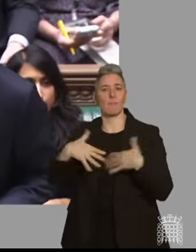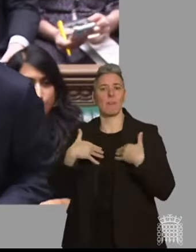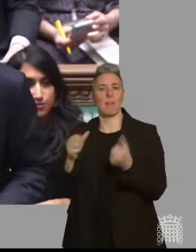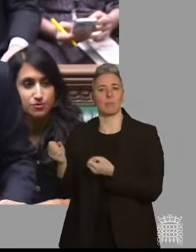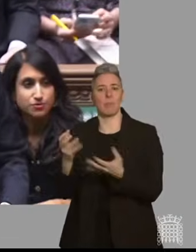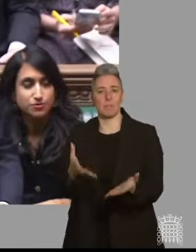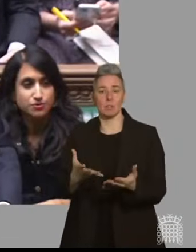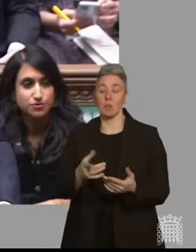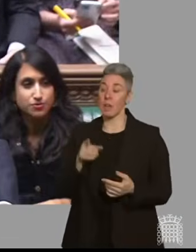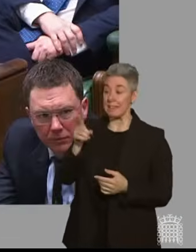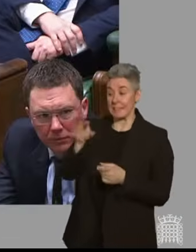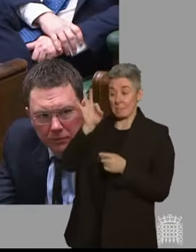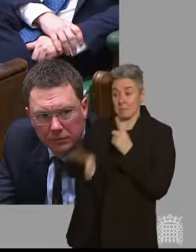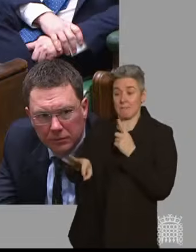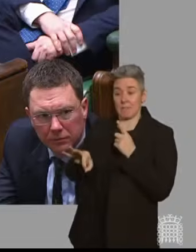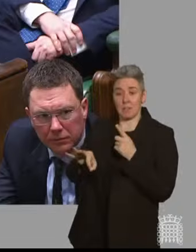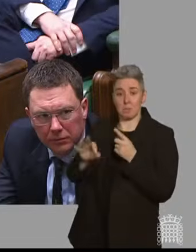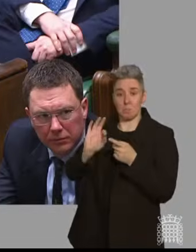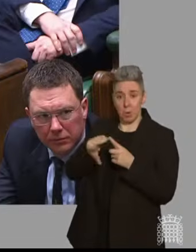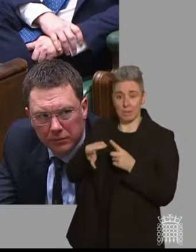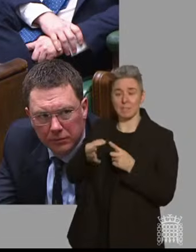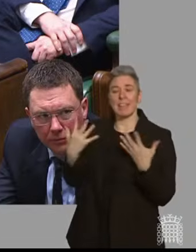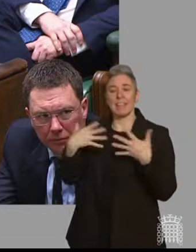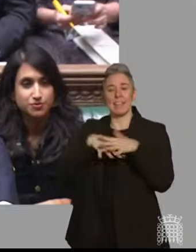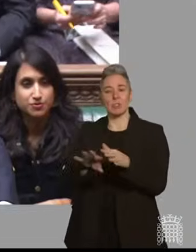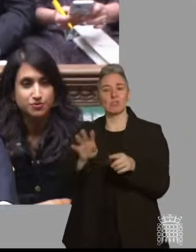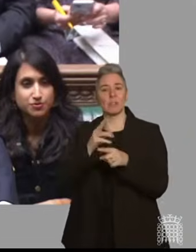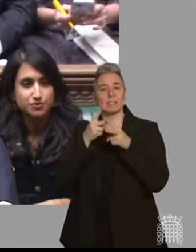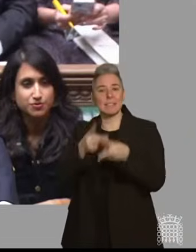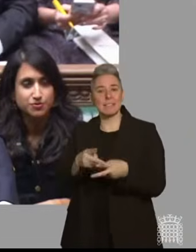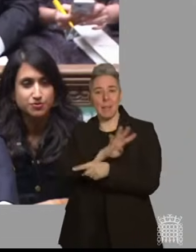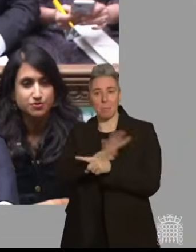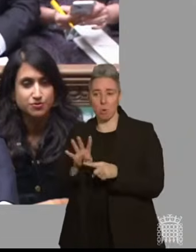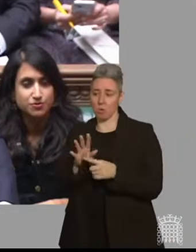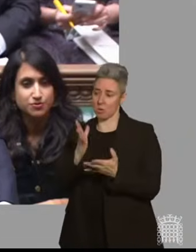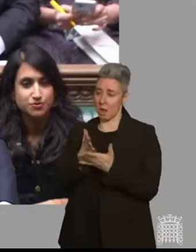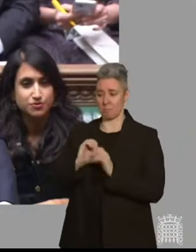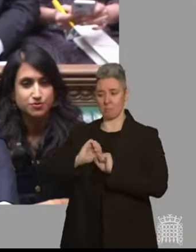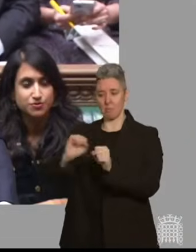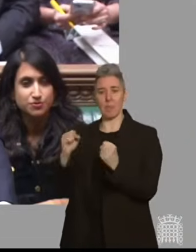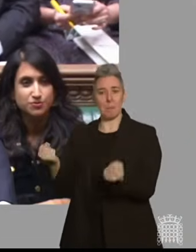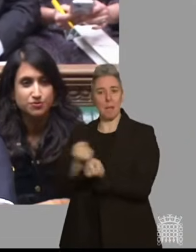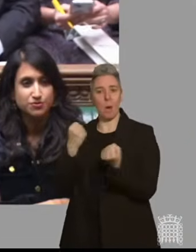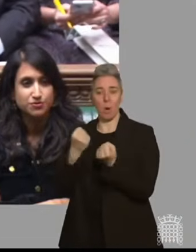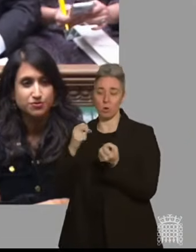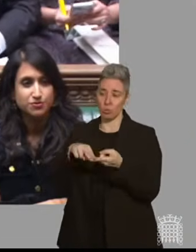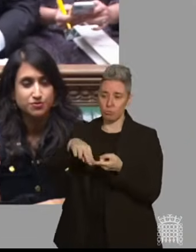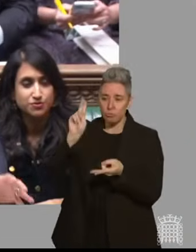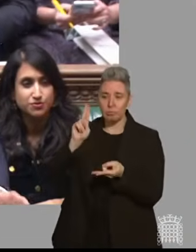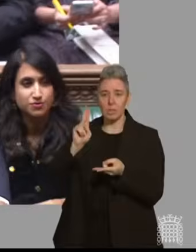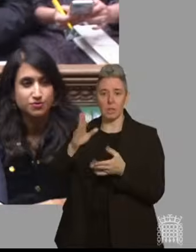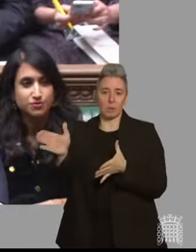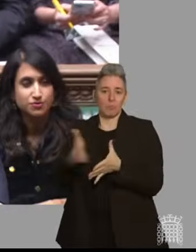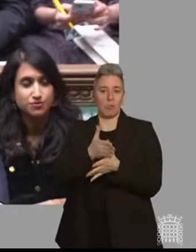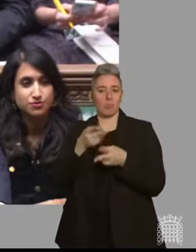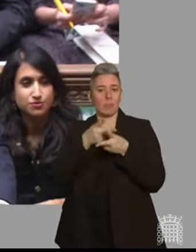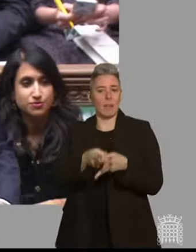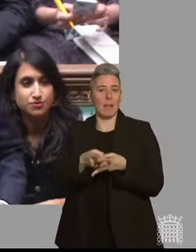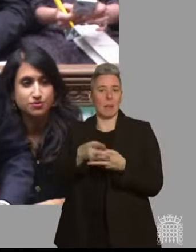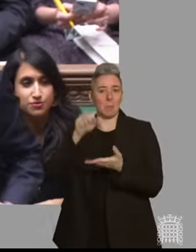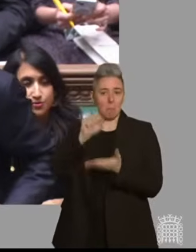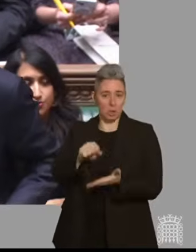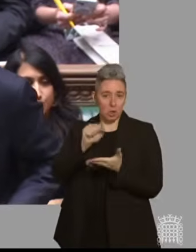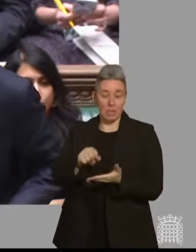the power to increase their primary care annual capital management budgets as long as they keep within the overall budget.